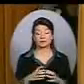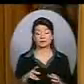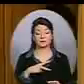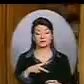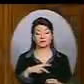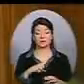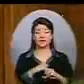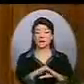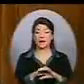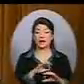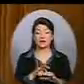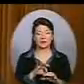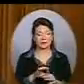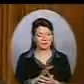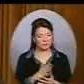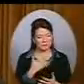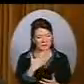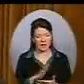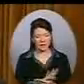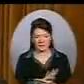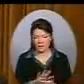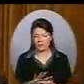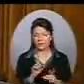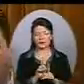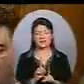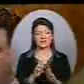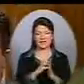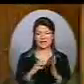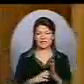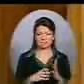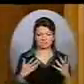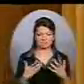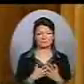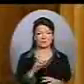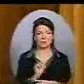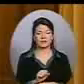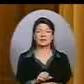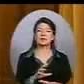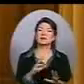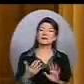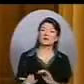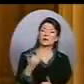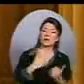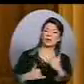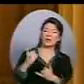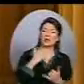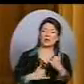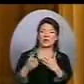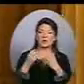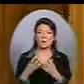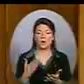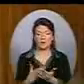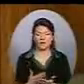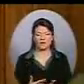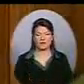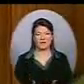campaign. These are nothing but unsubstantiated smears from the NDP. And you know what, Mr. Speaker, Canadians will have no